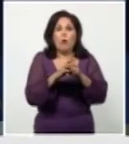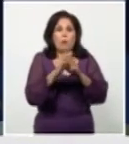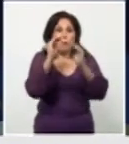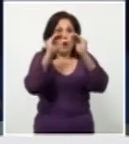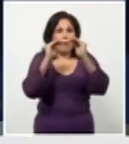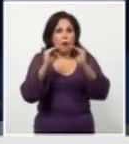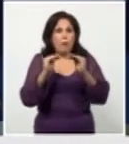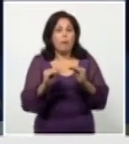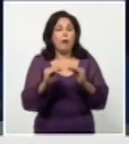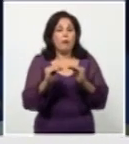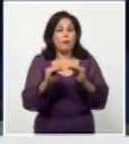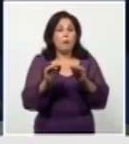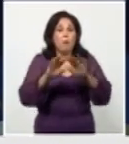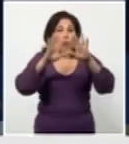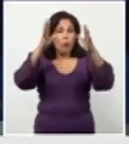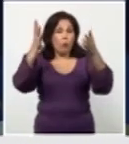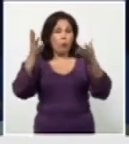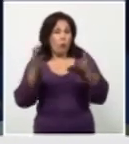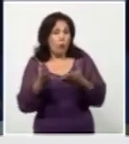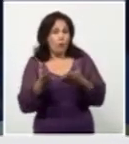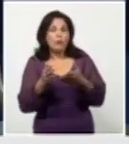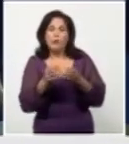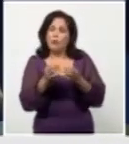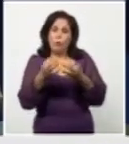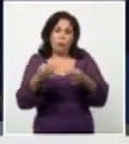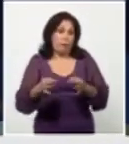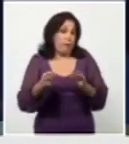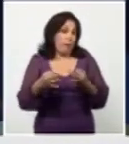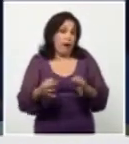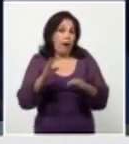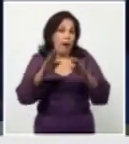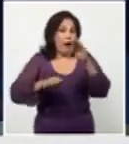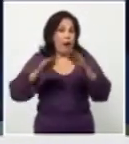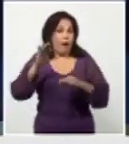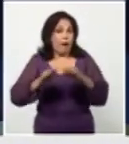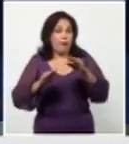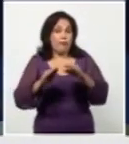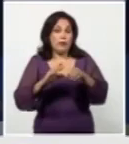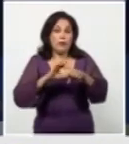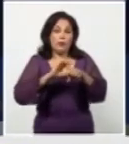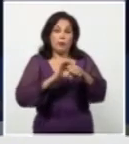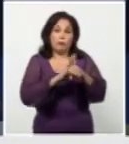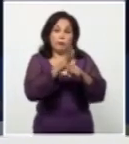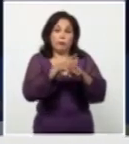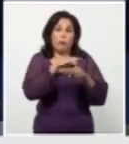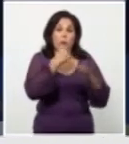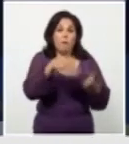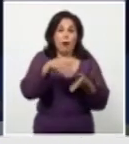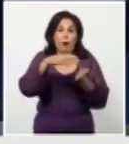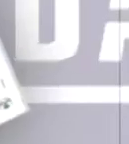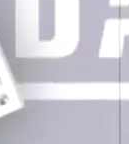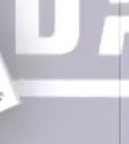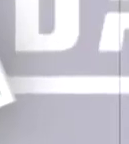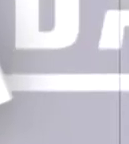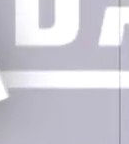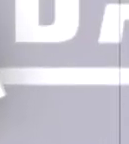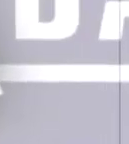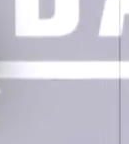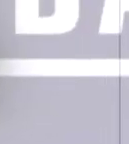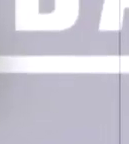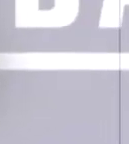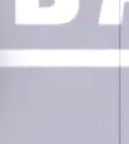those of the region. And this is all we had to report today.